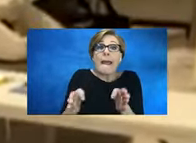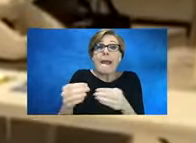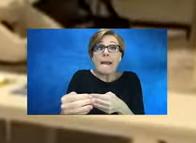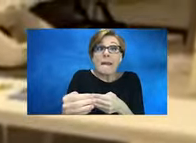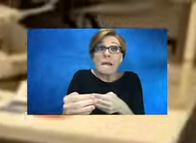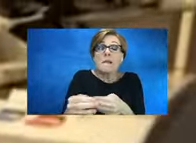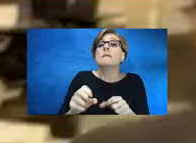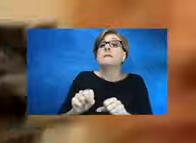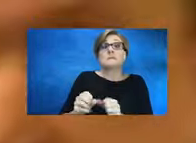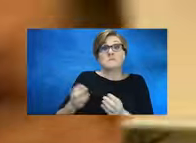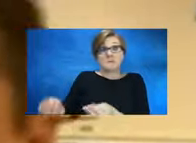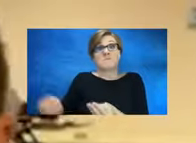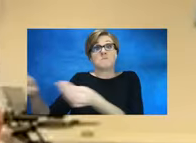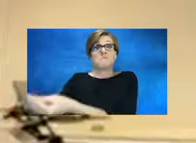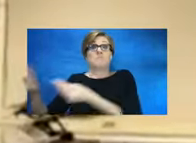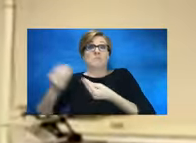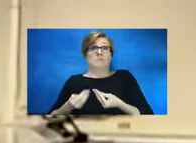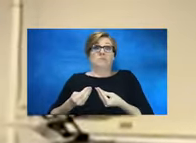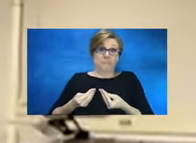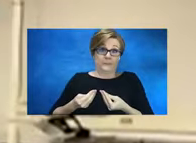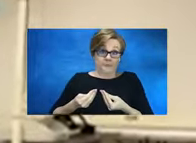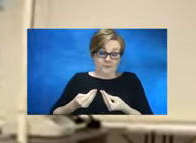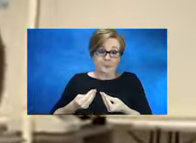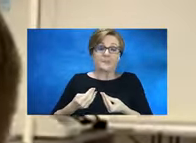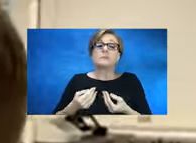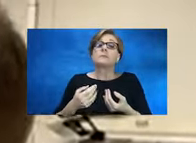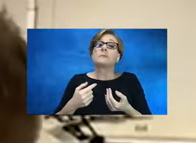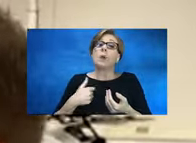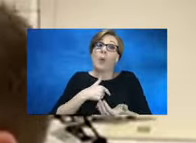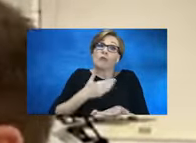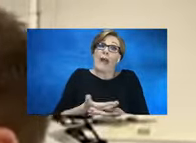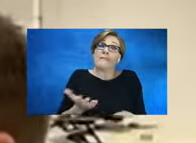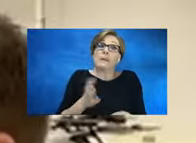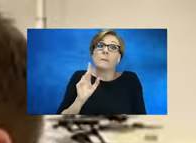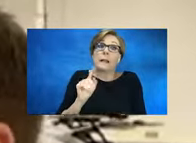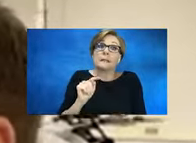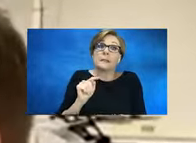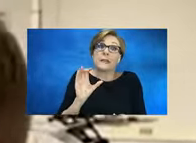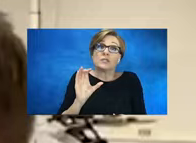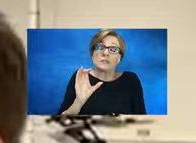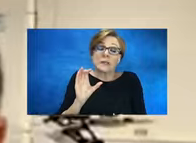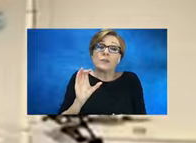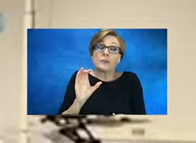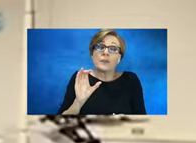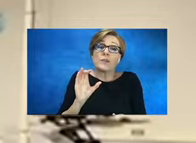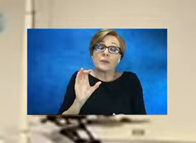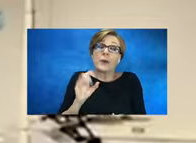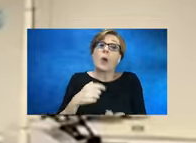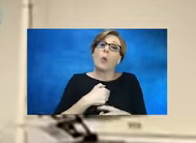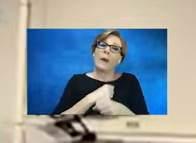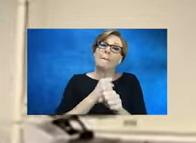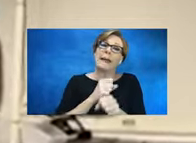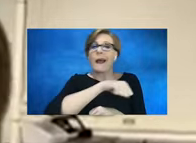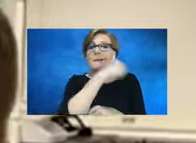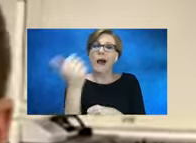ballot tabulation. Once we receive this in our tabulation center, we will keep our create